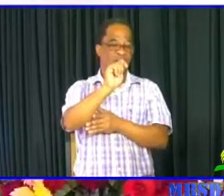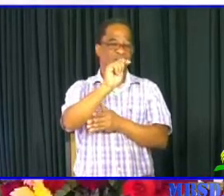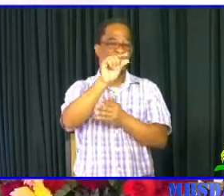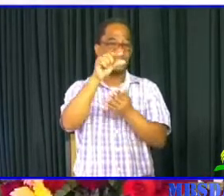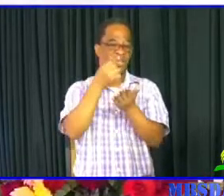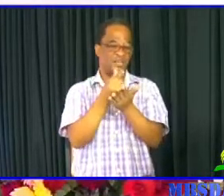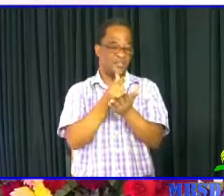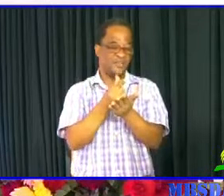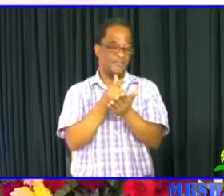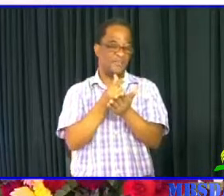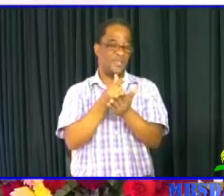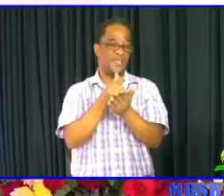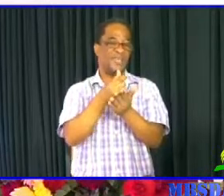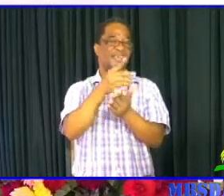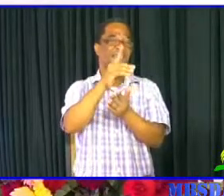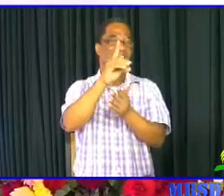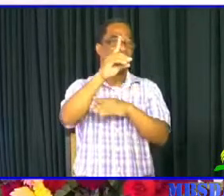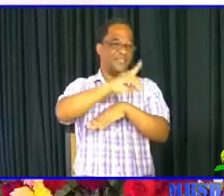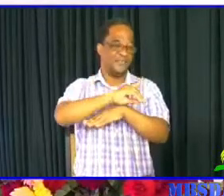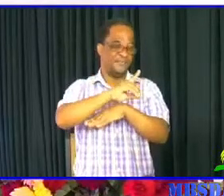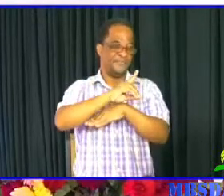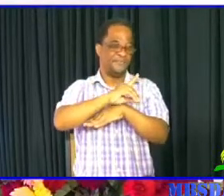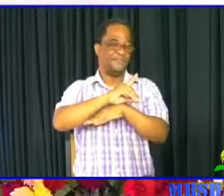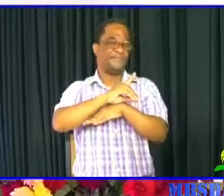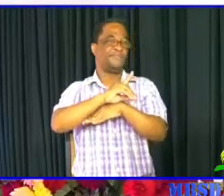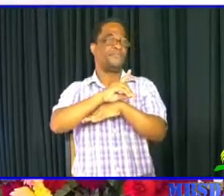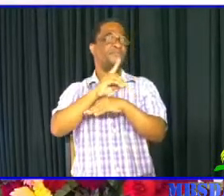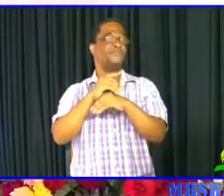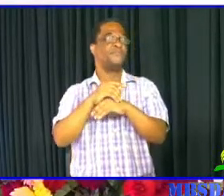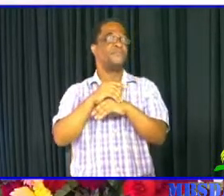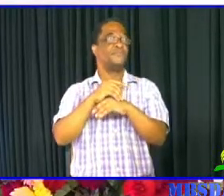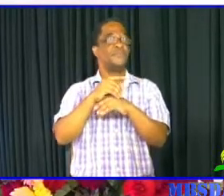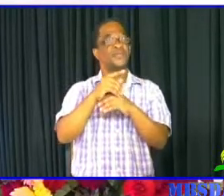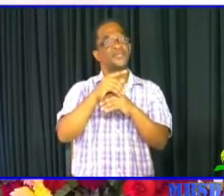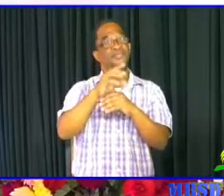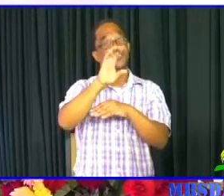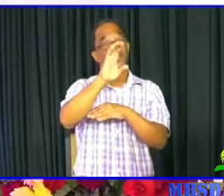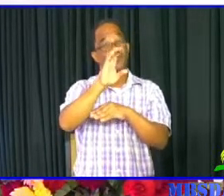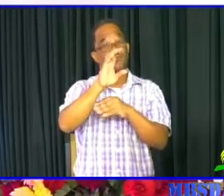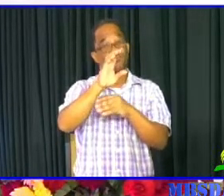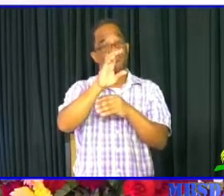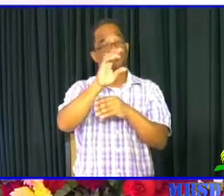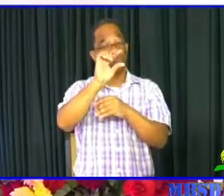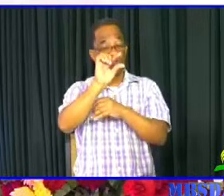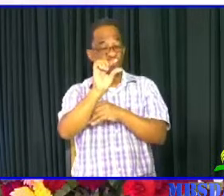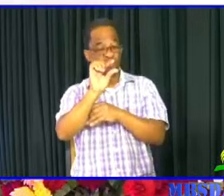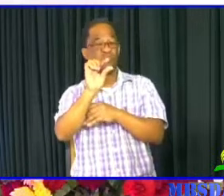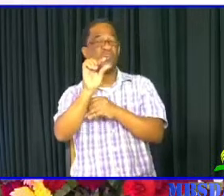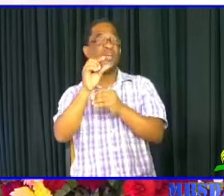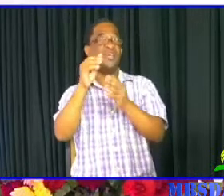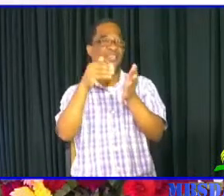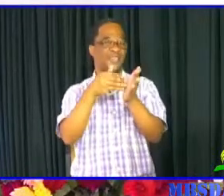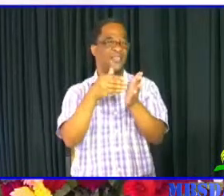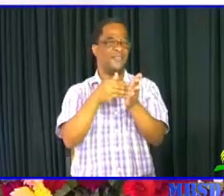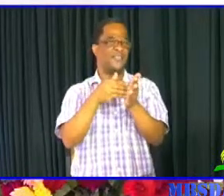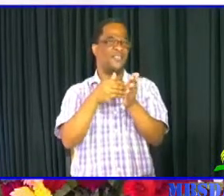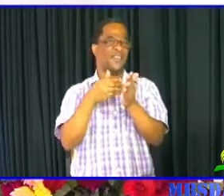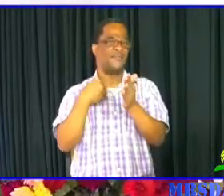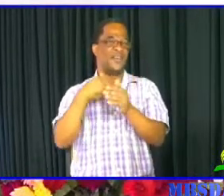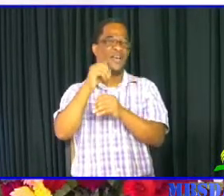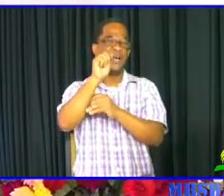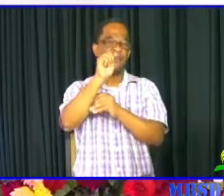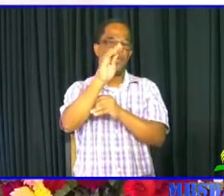Treadlight SDA, Mandeville SDA Church, Cedar Grove again in there, and we have